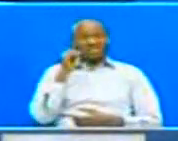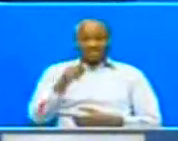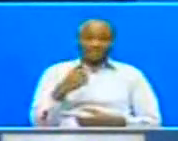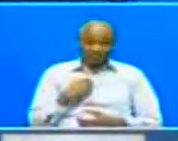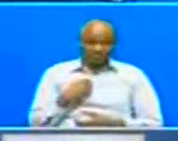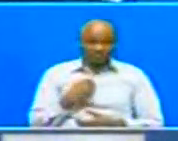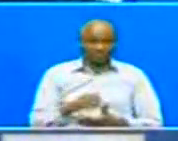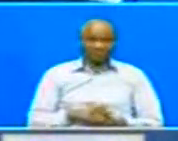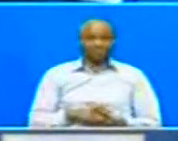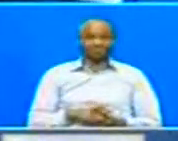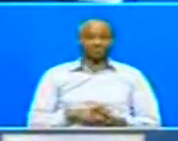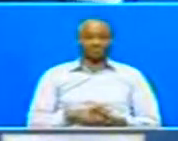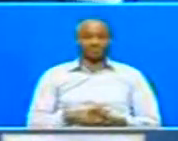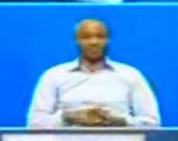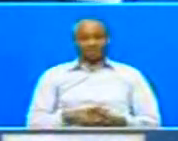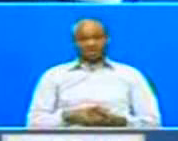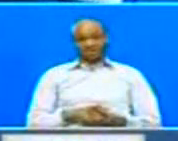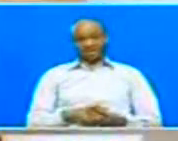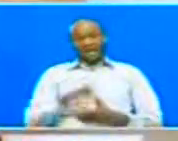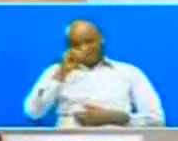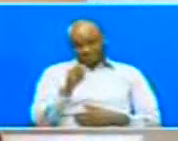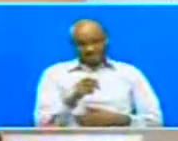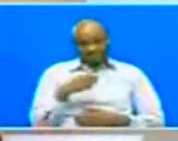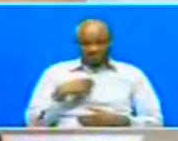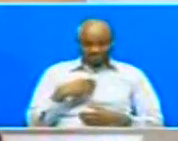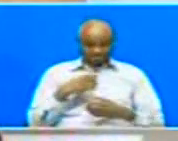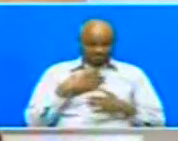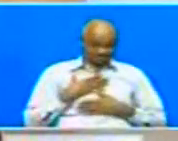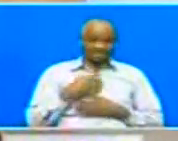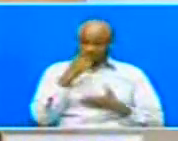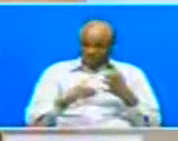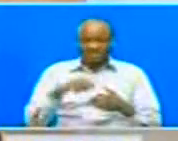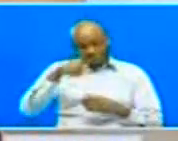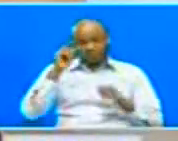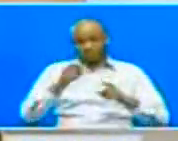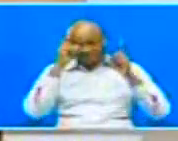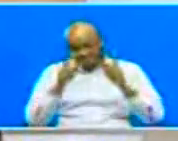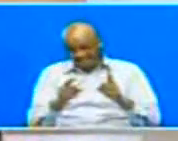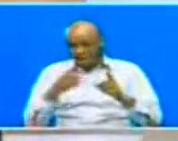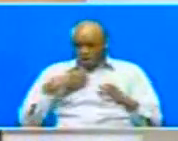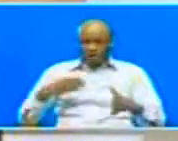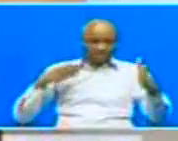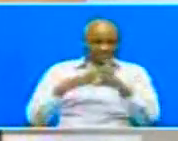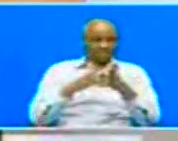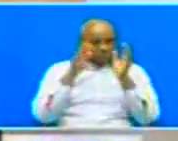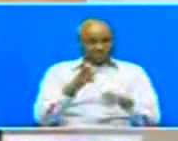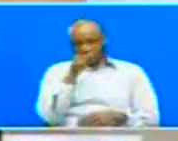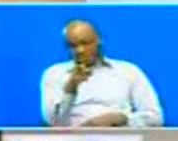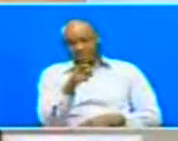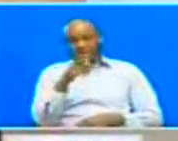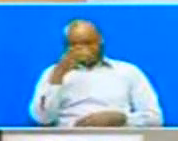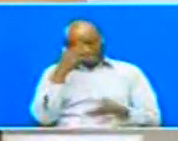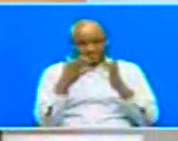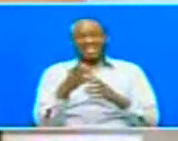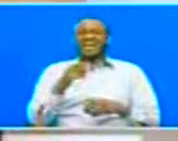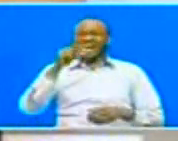inalienable right of any government to determine if they will accept or reject any person who is a refugee. Mm-hmm. That is